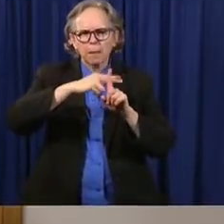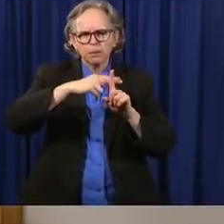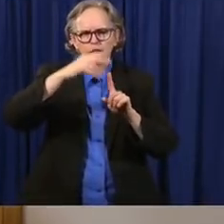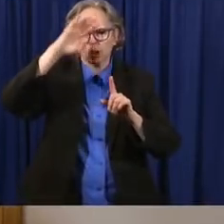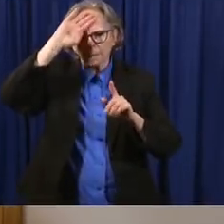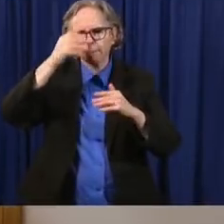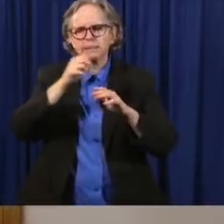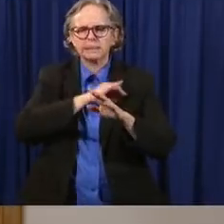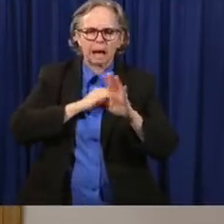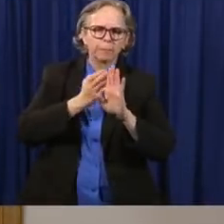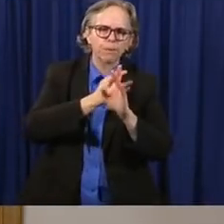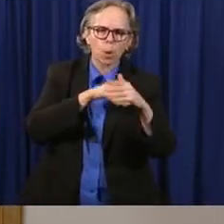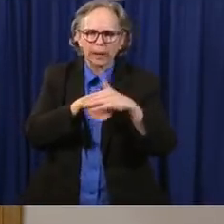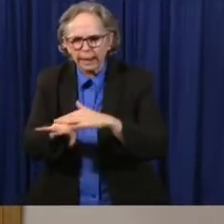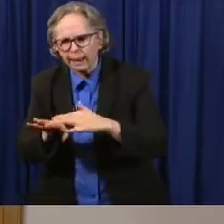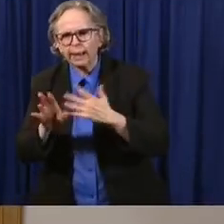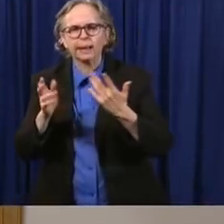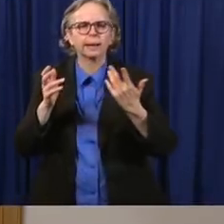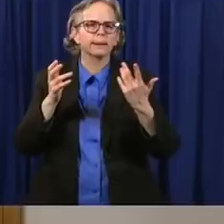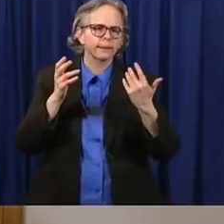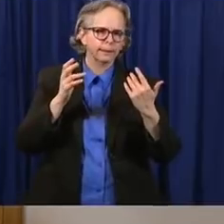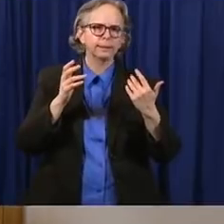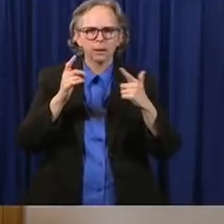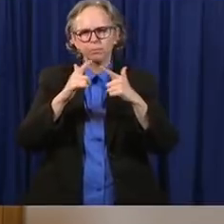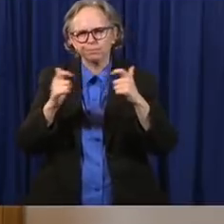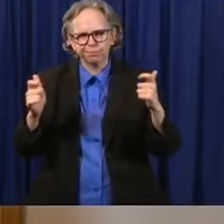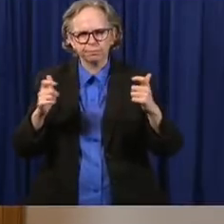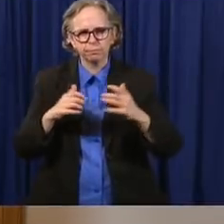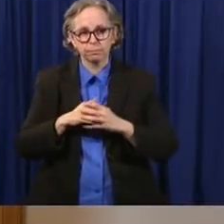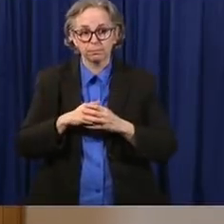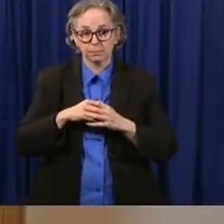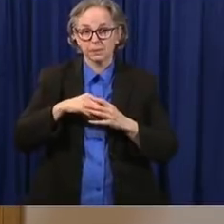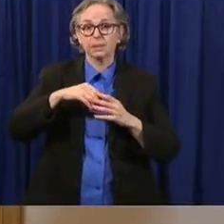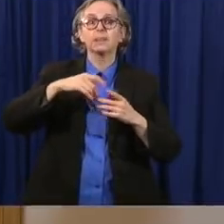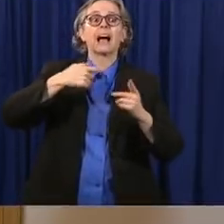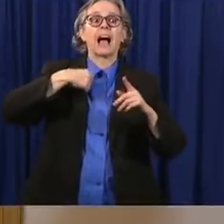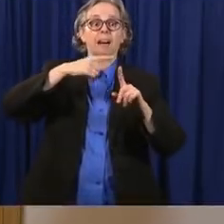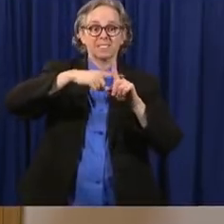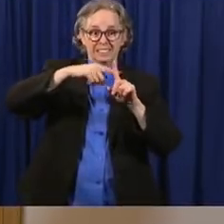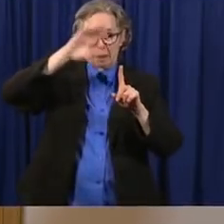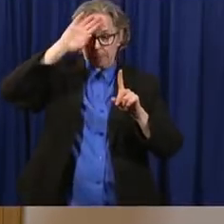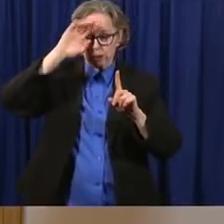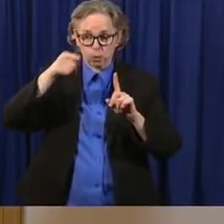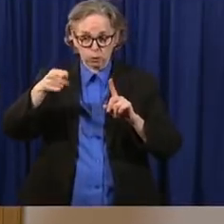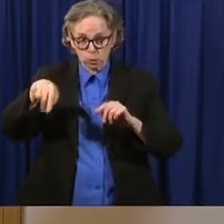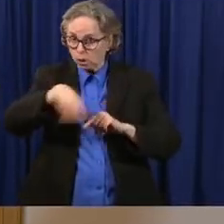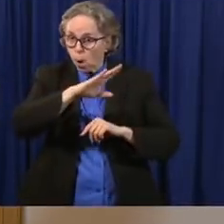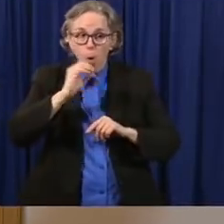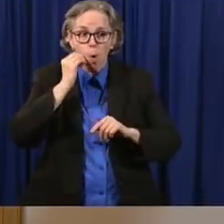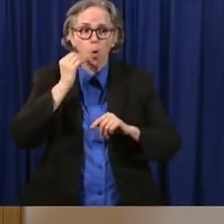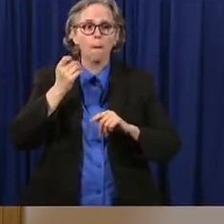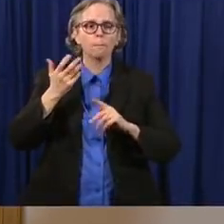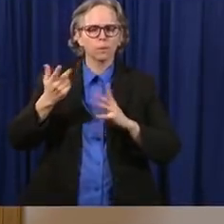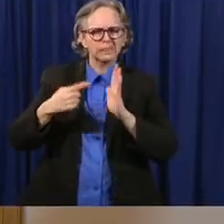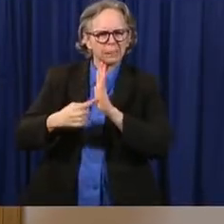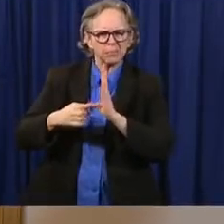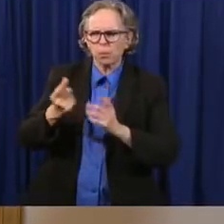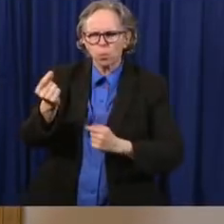sure anybody went home who had a high temperature, anybody who gave any symptoms.